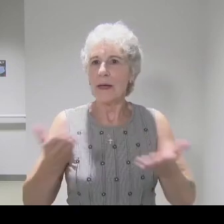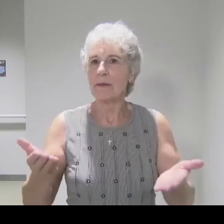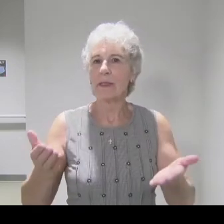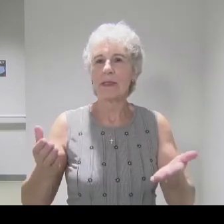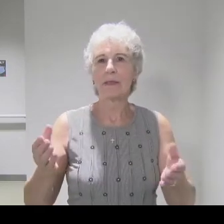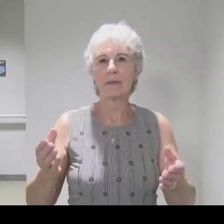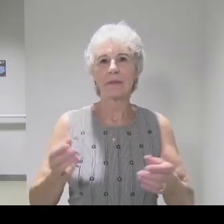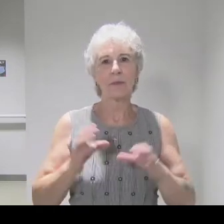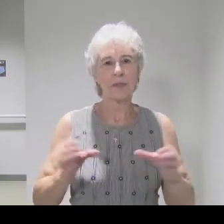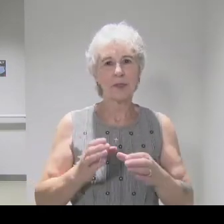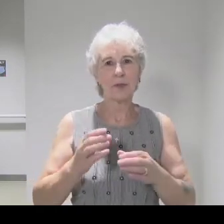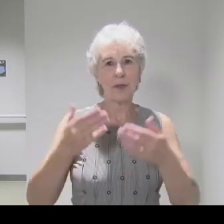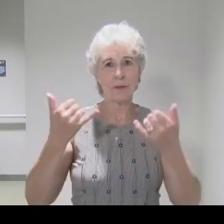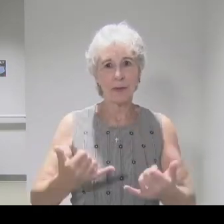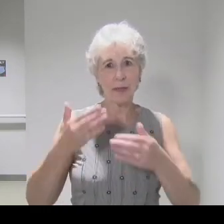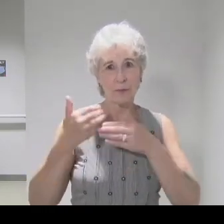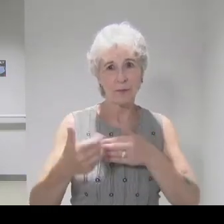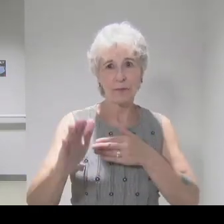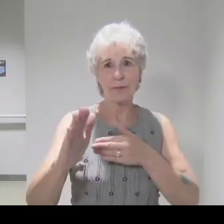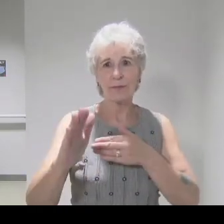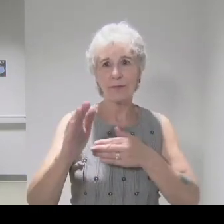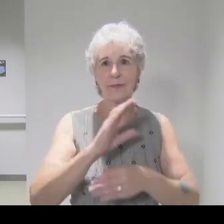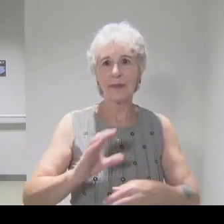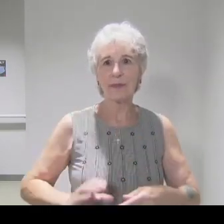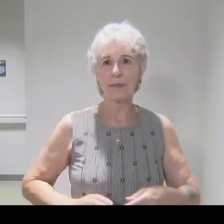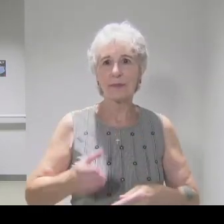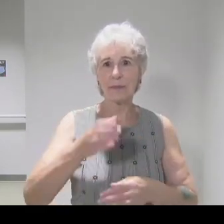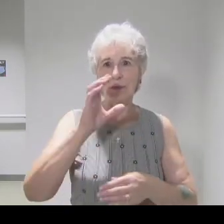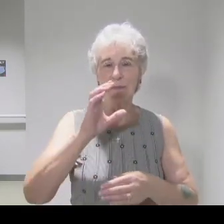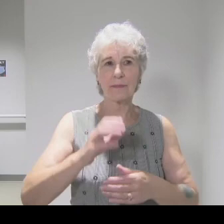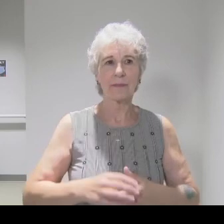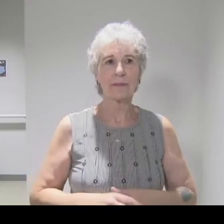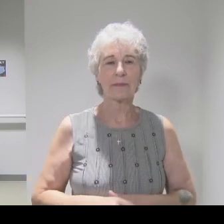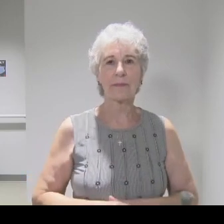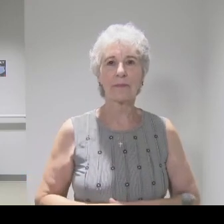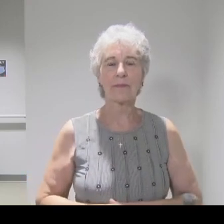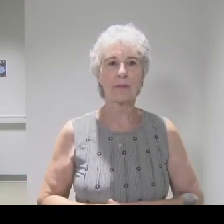forward. In Christ's name. Let us drink the cup.